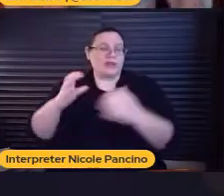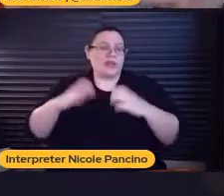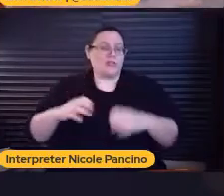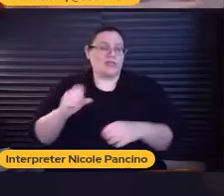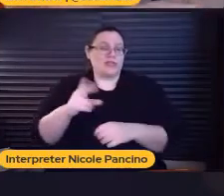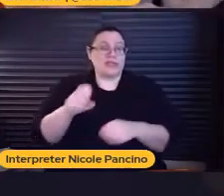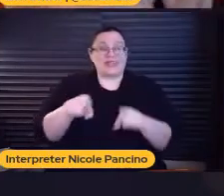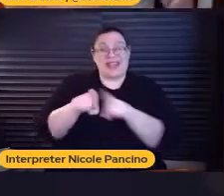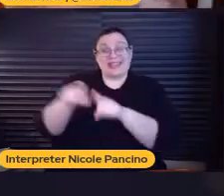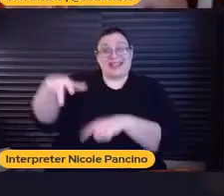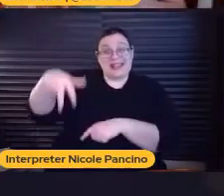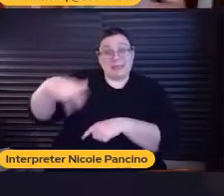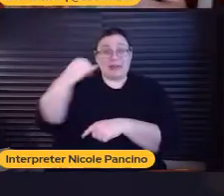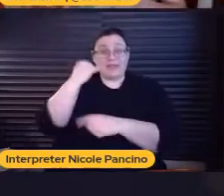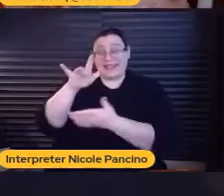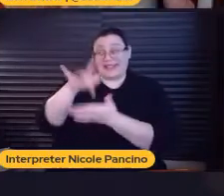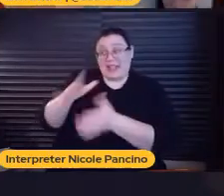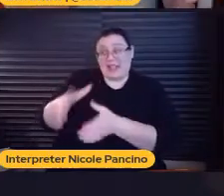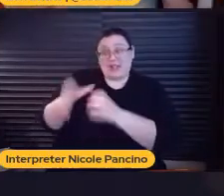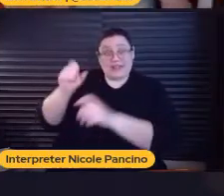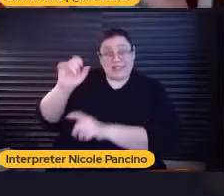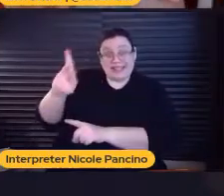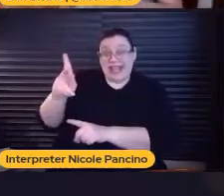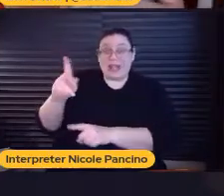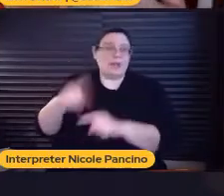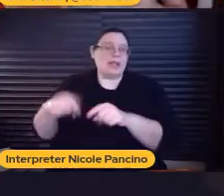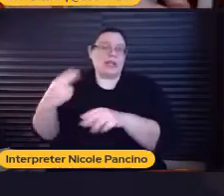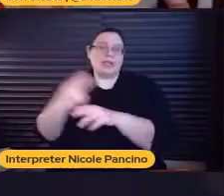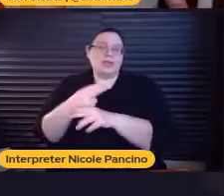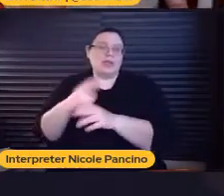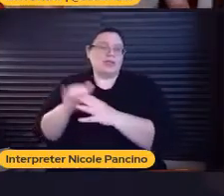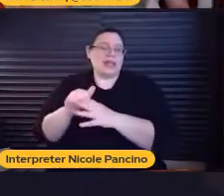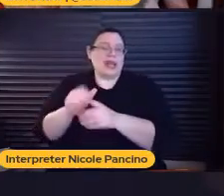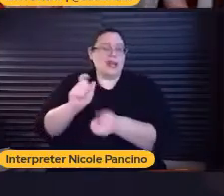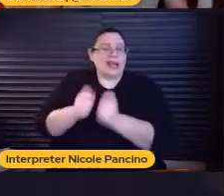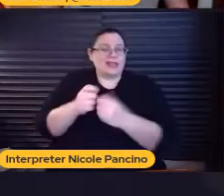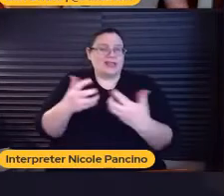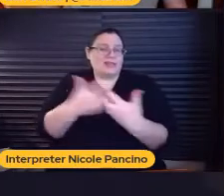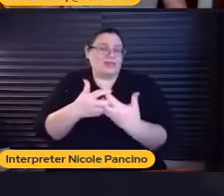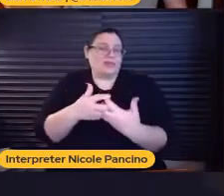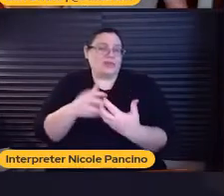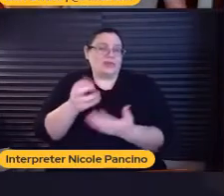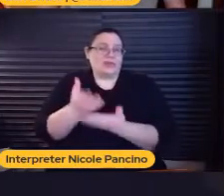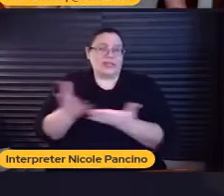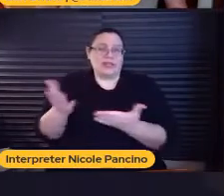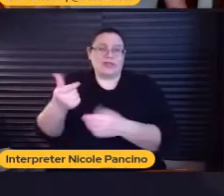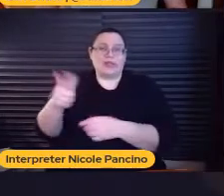put it in a central stack, we can't use that AWS custom resource CDK class anymore.